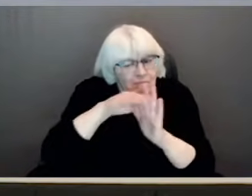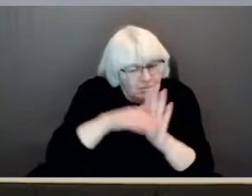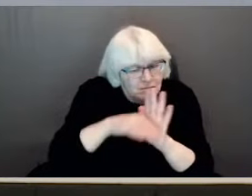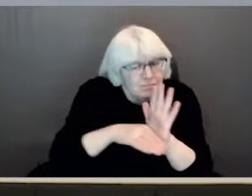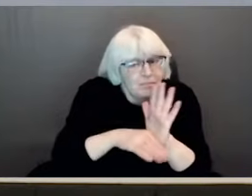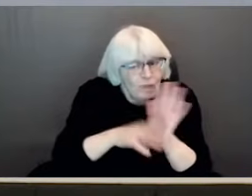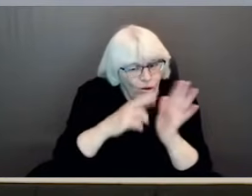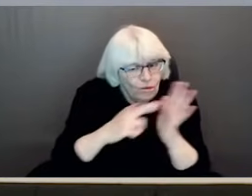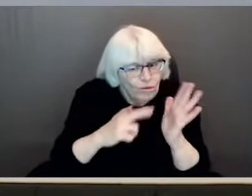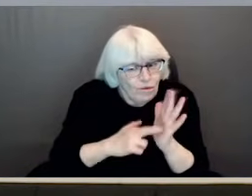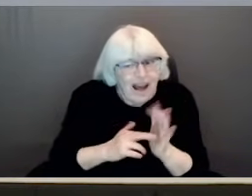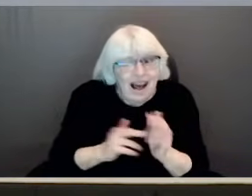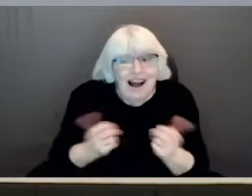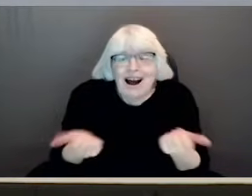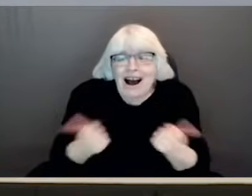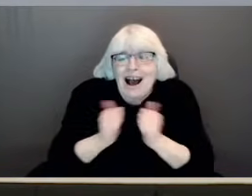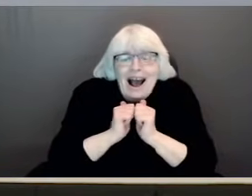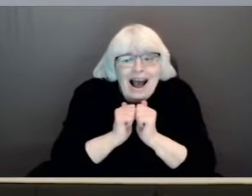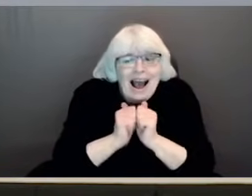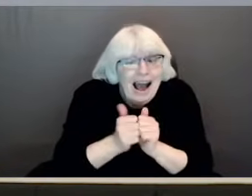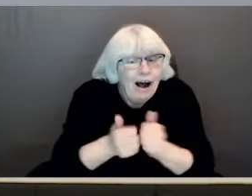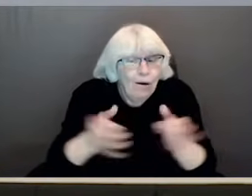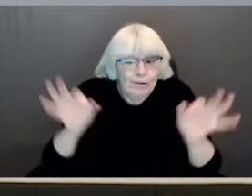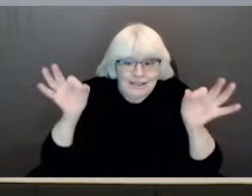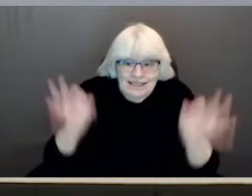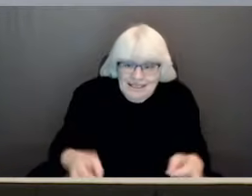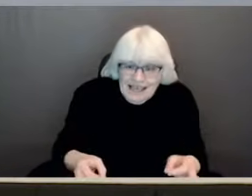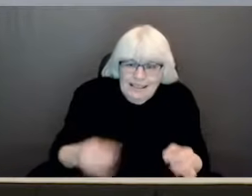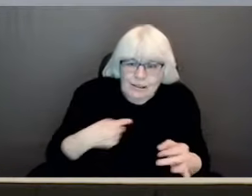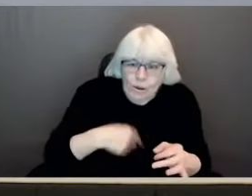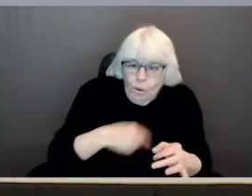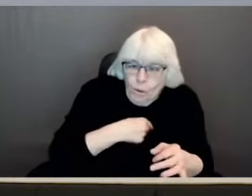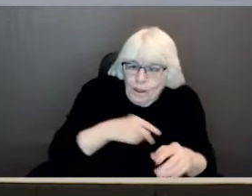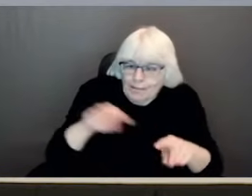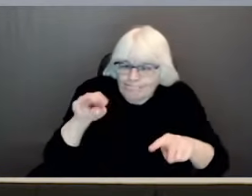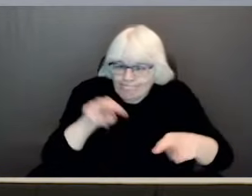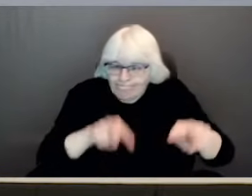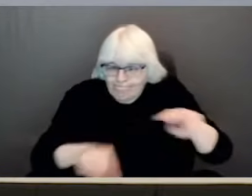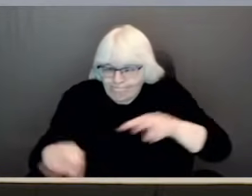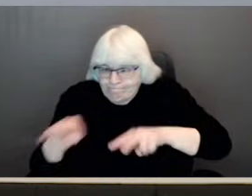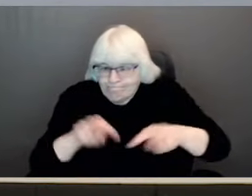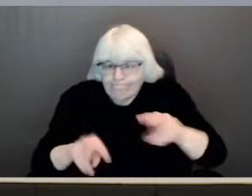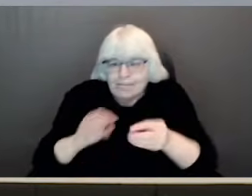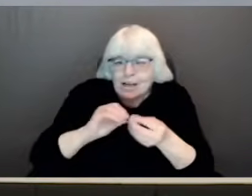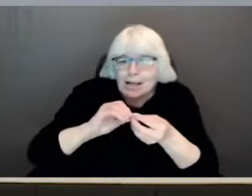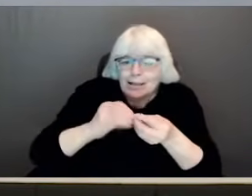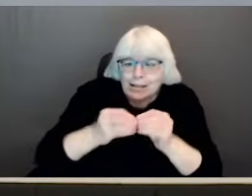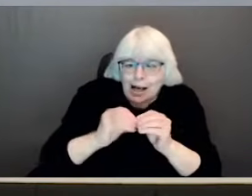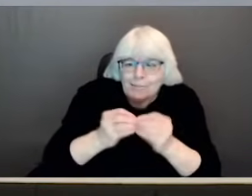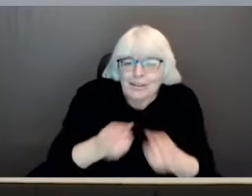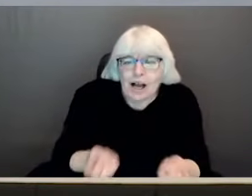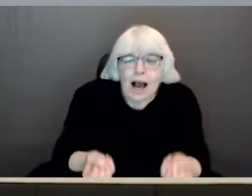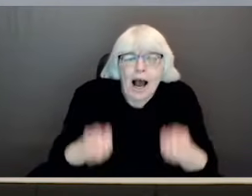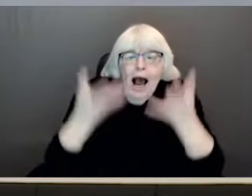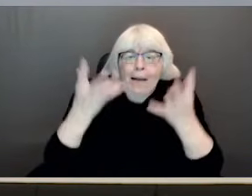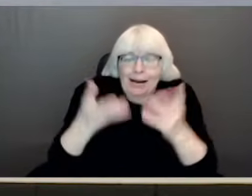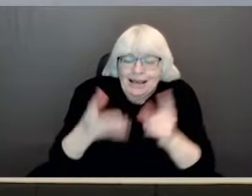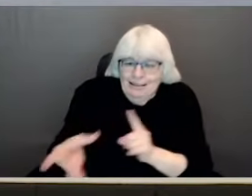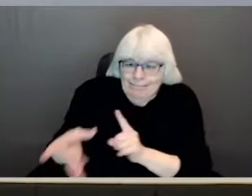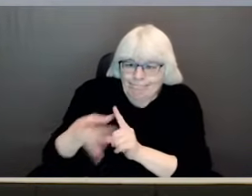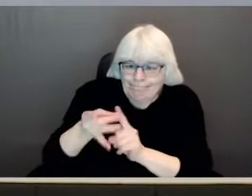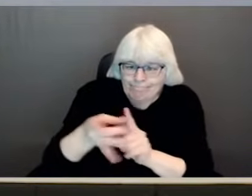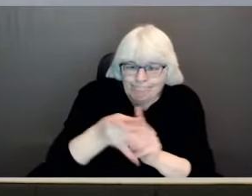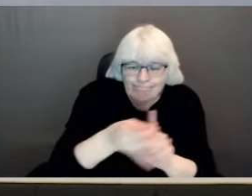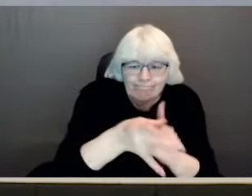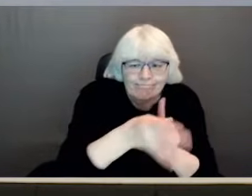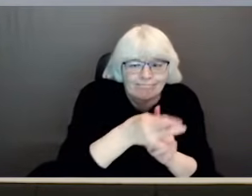100,000 over so many weeks, and how does that look here, and also looking at what's